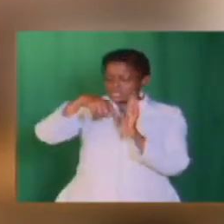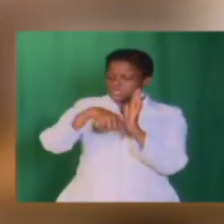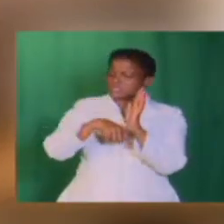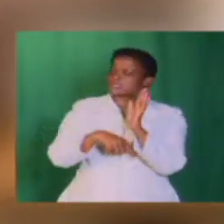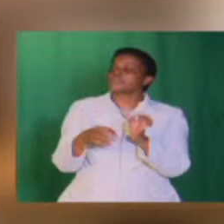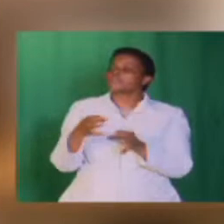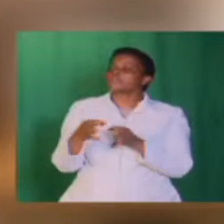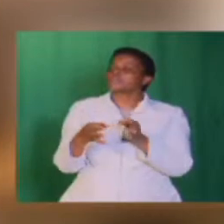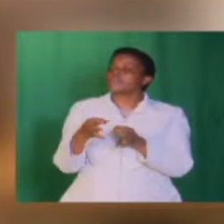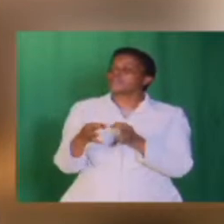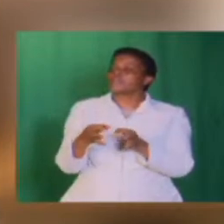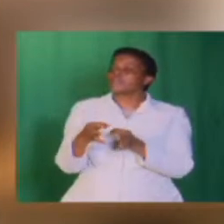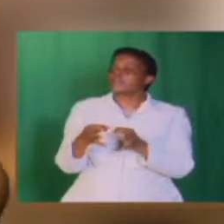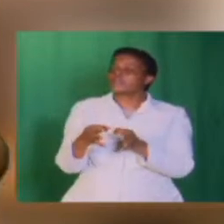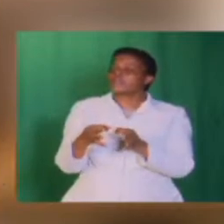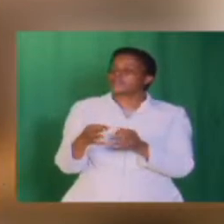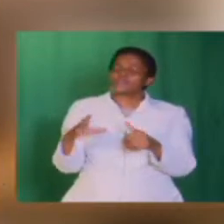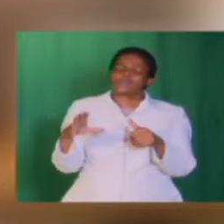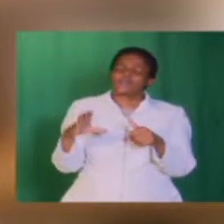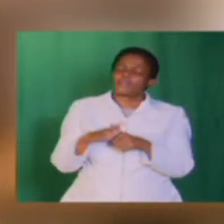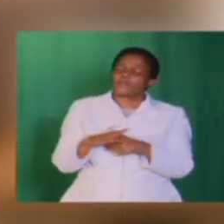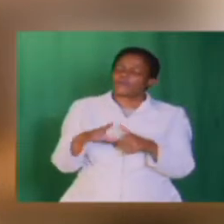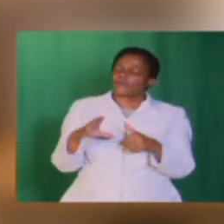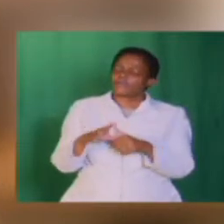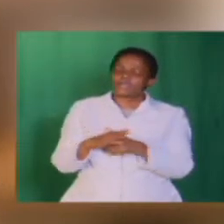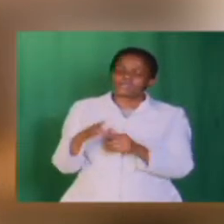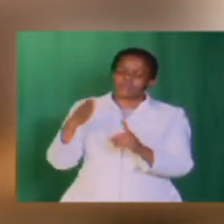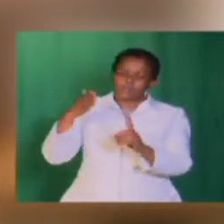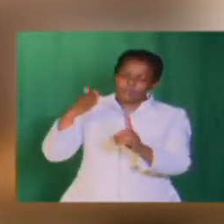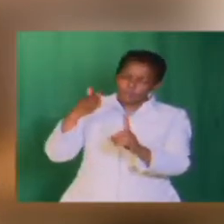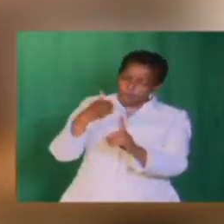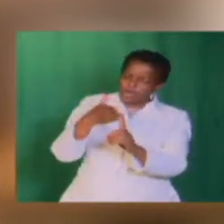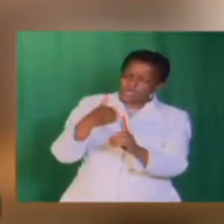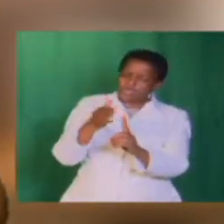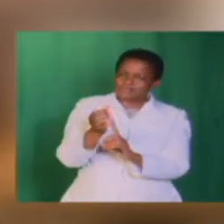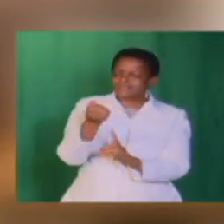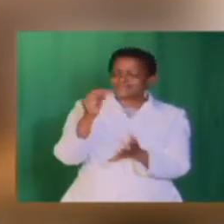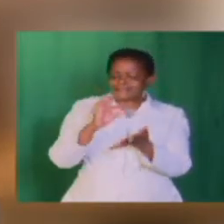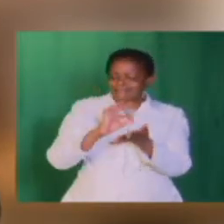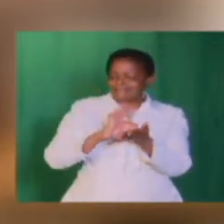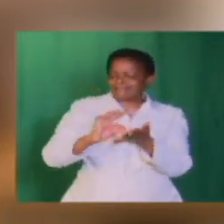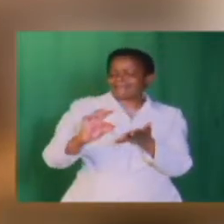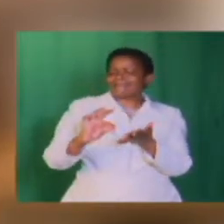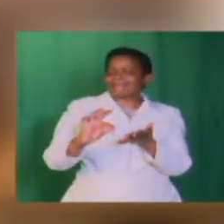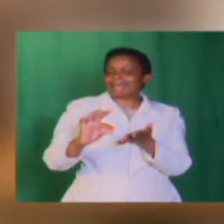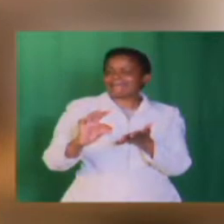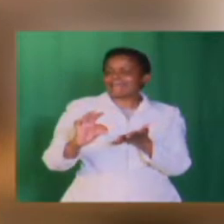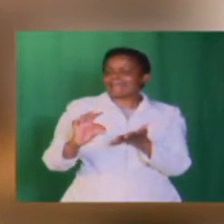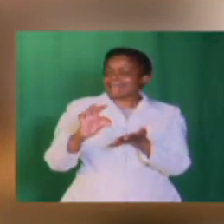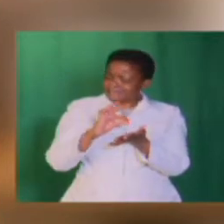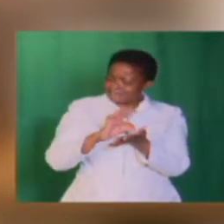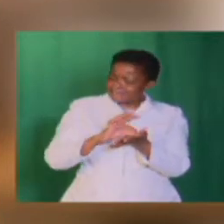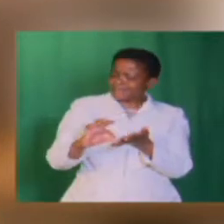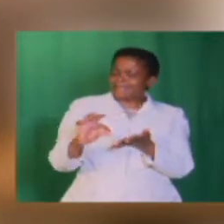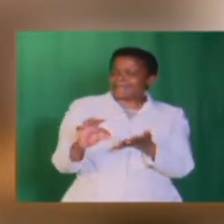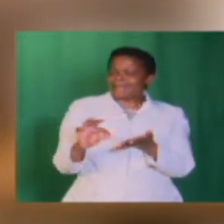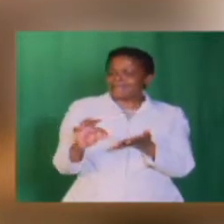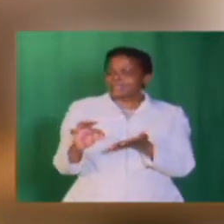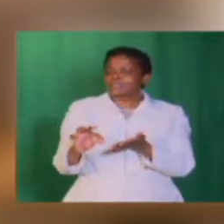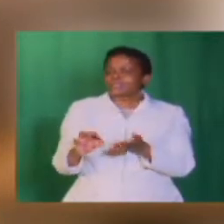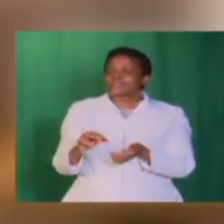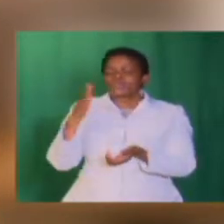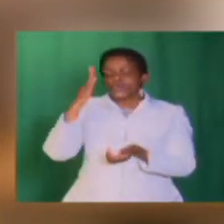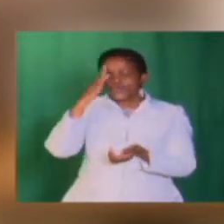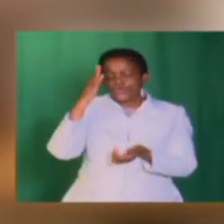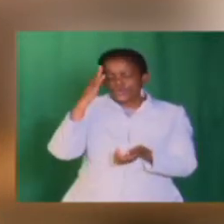very important, my dear Lena, that you are accurate. You use language accurately. You know that right now I am showing that